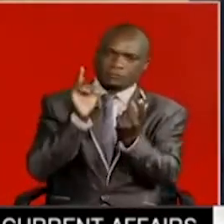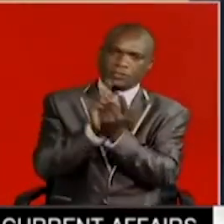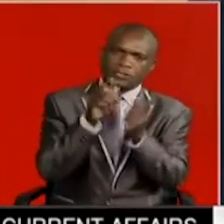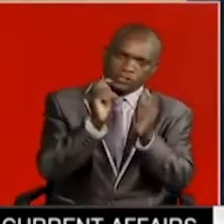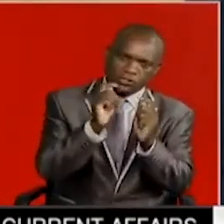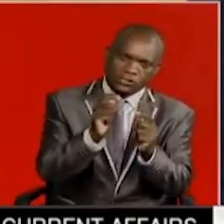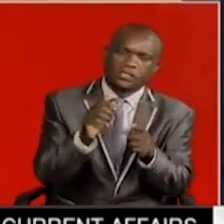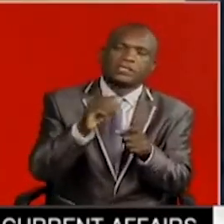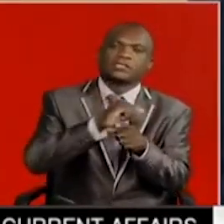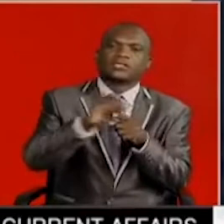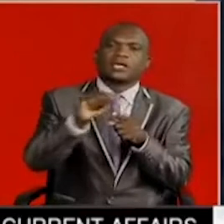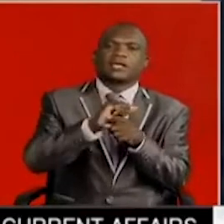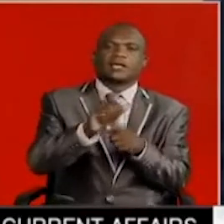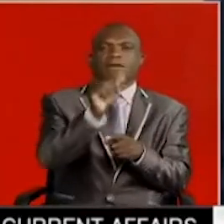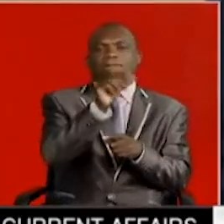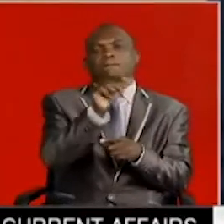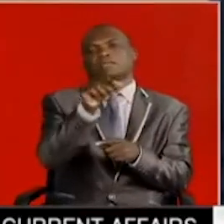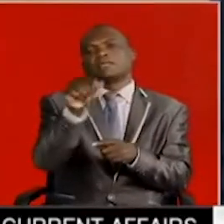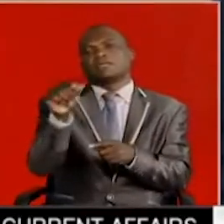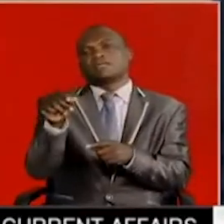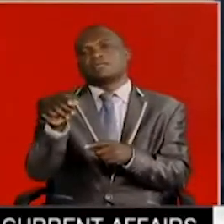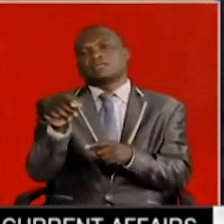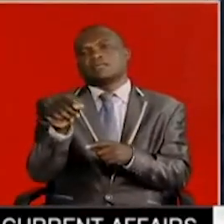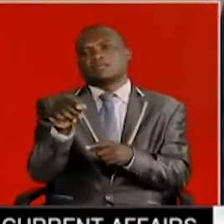to train staff.